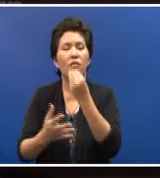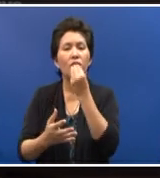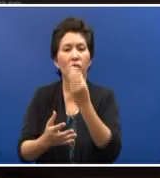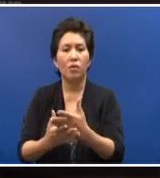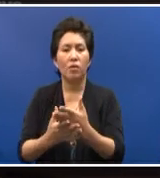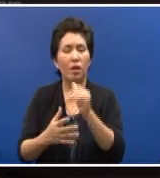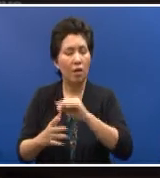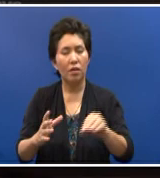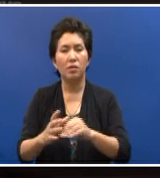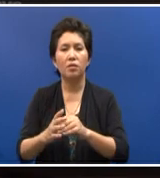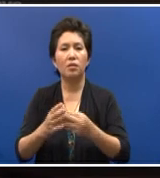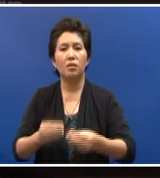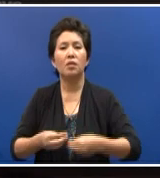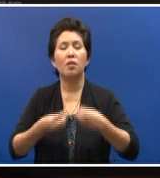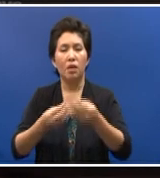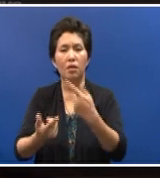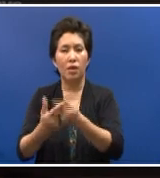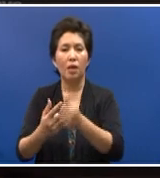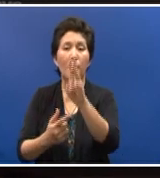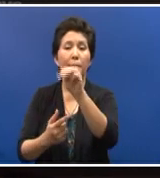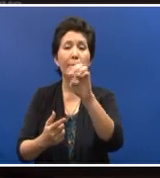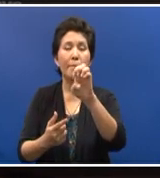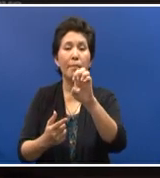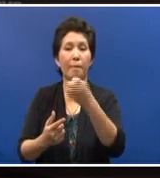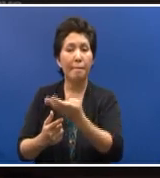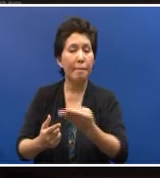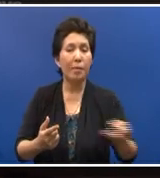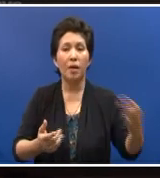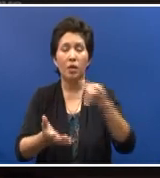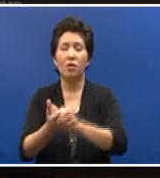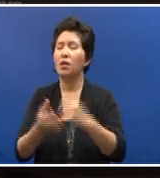provide mechanisms in order to provide food